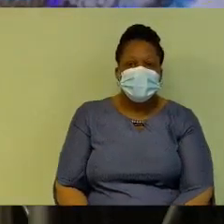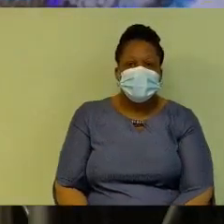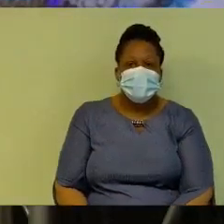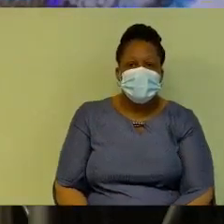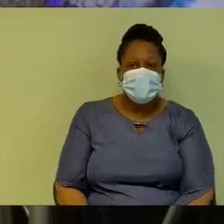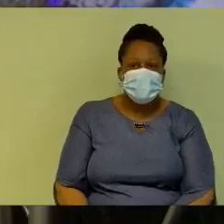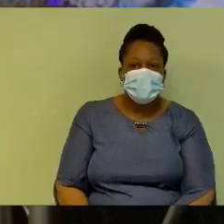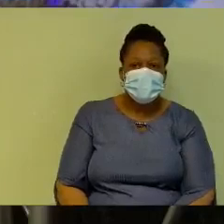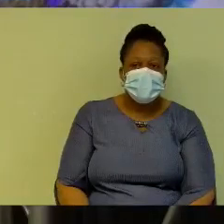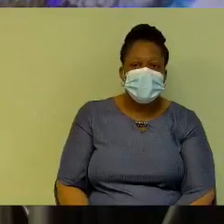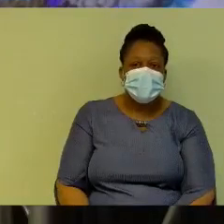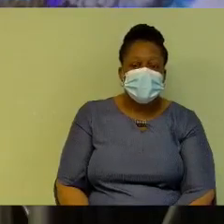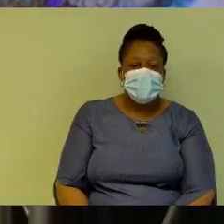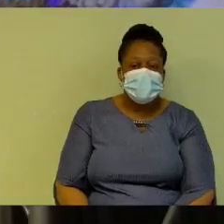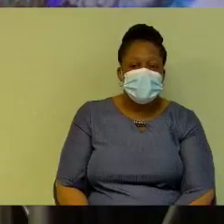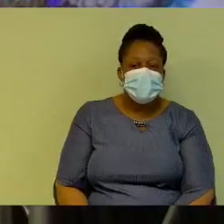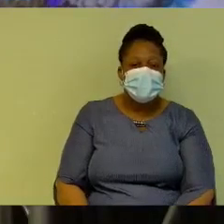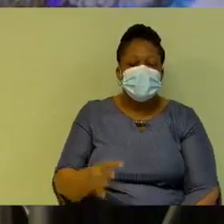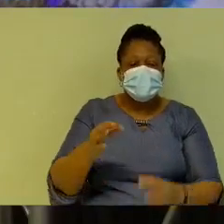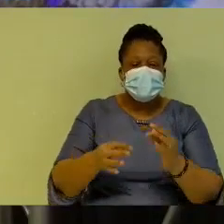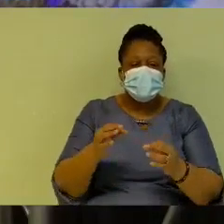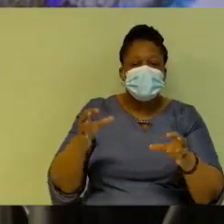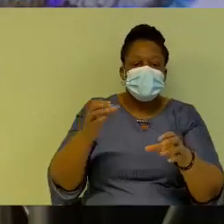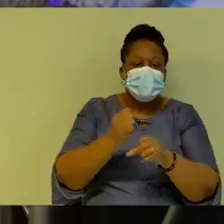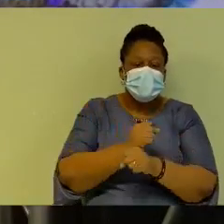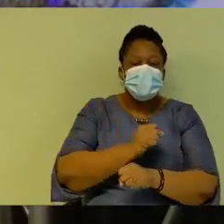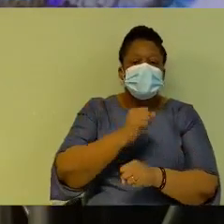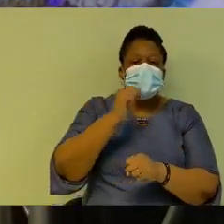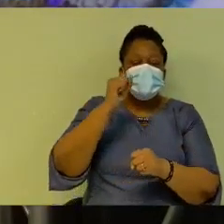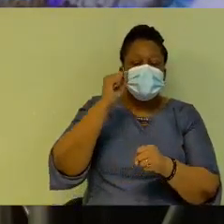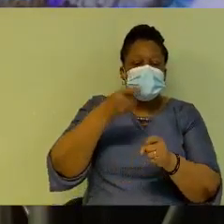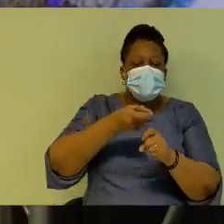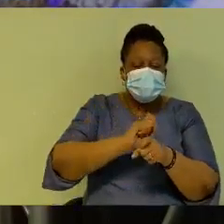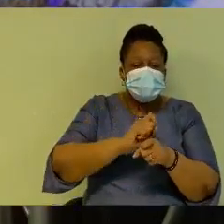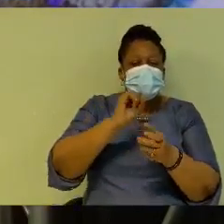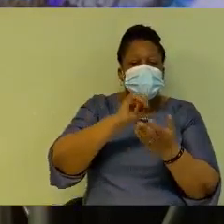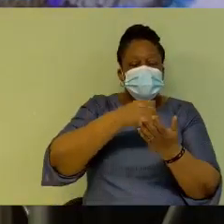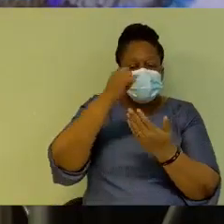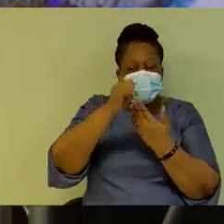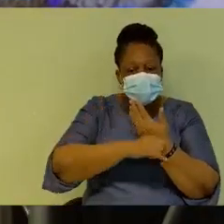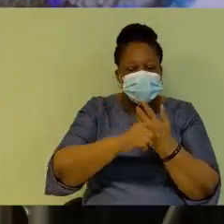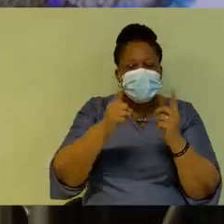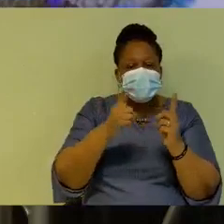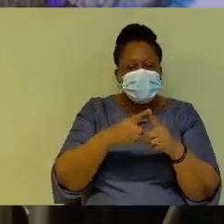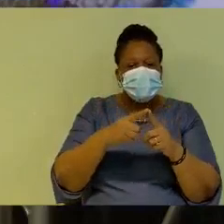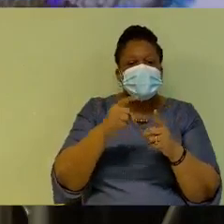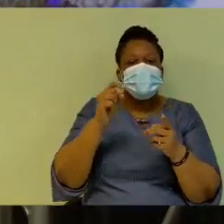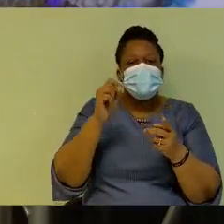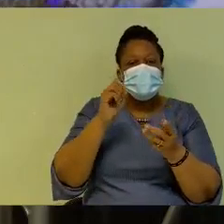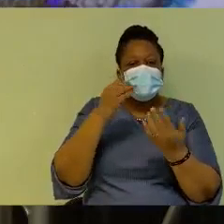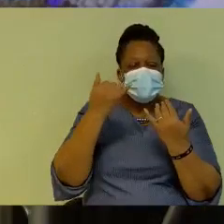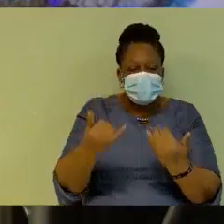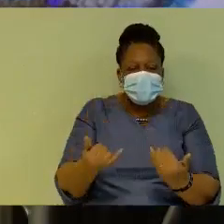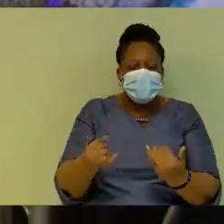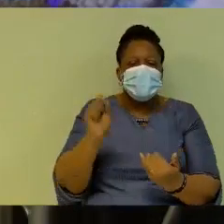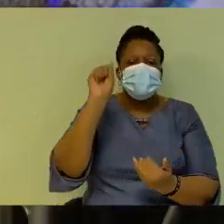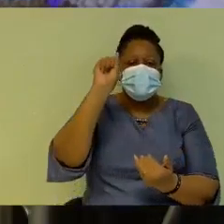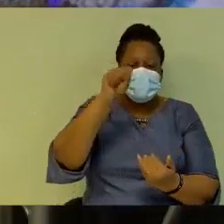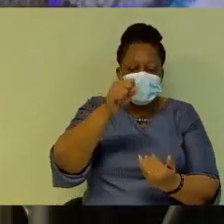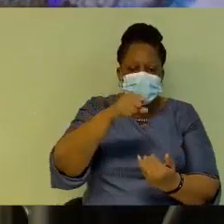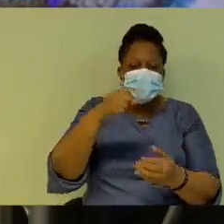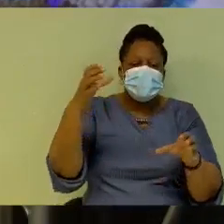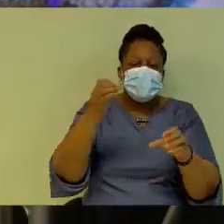it be retroactive to January? Yes, it would. Every part of the budget that would have been approved is for a fiscal year. That fiscal year begins on